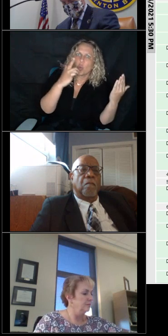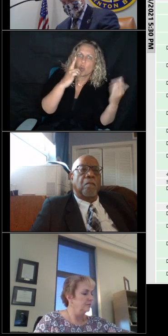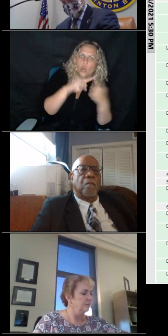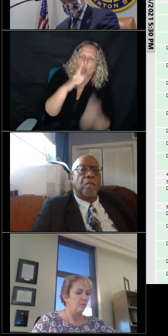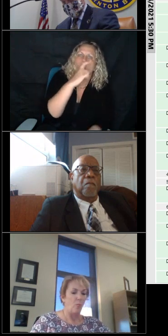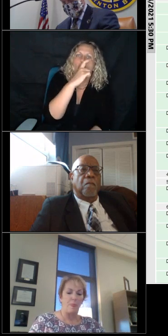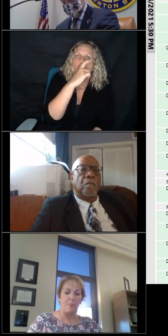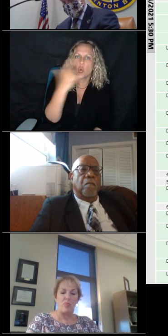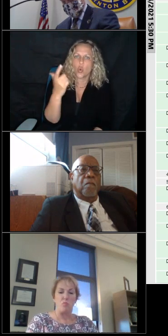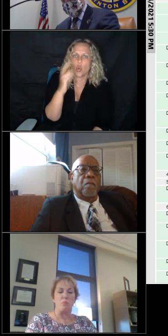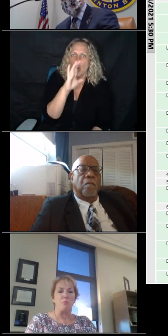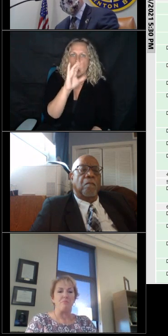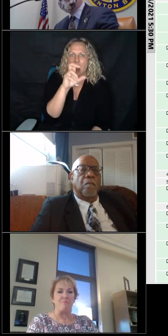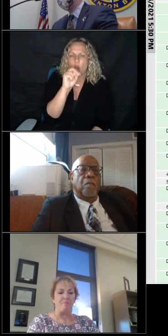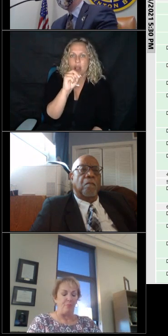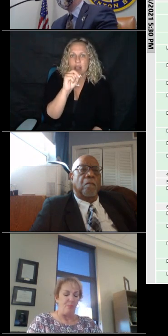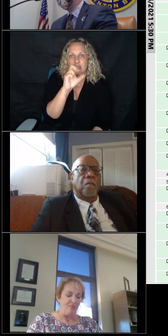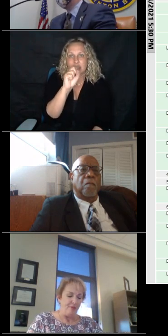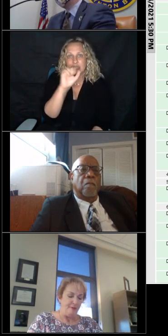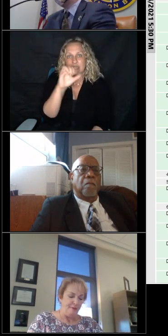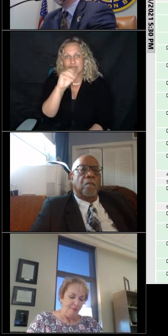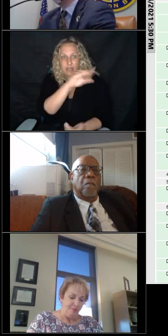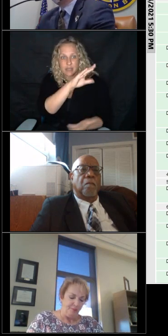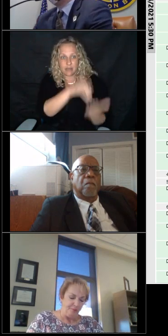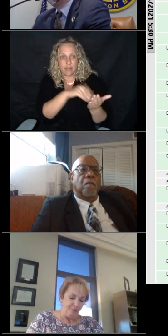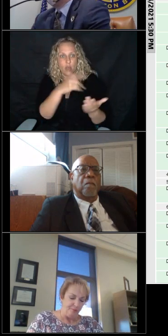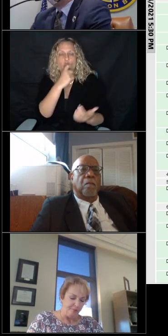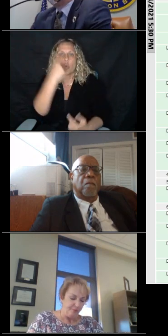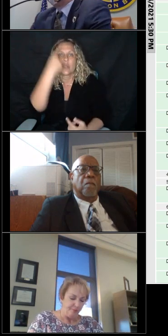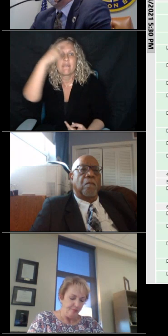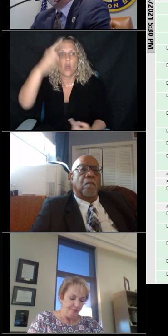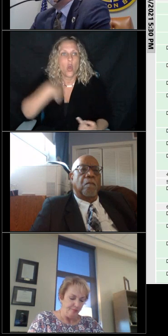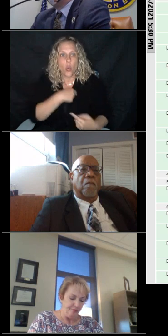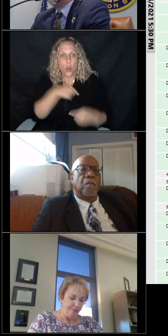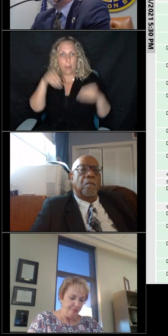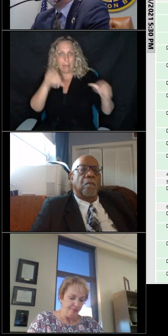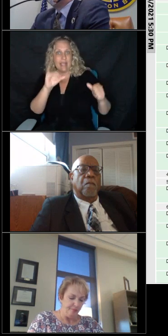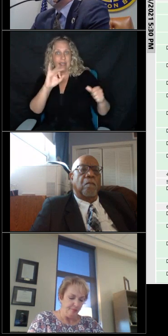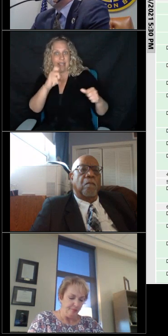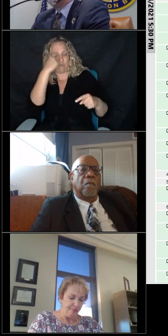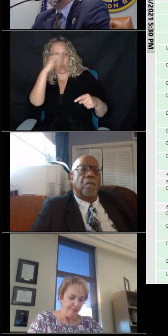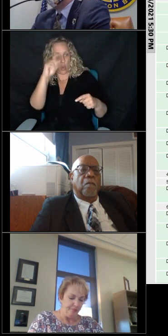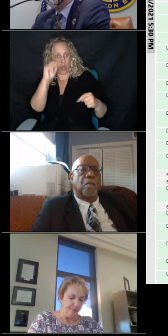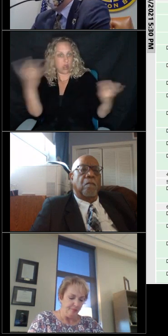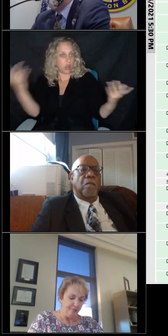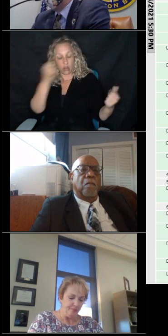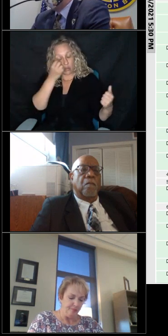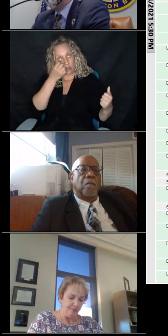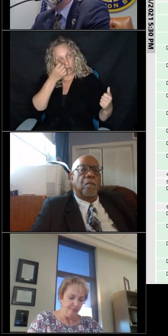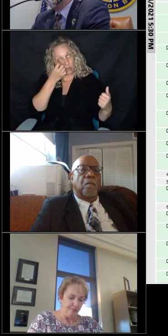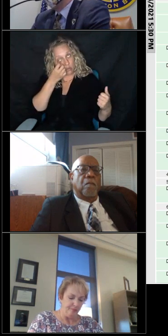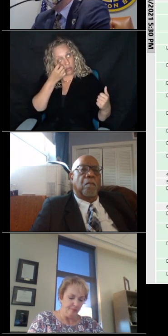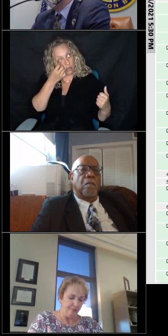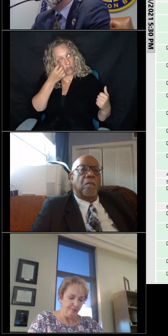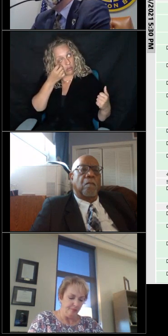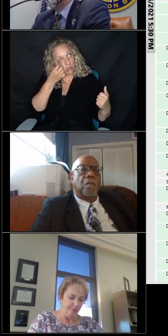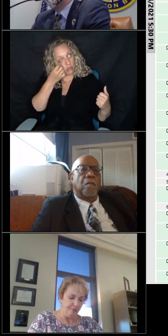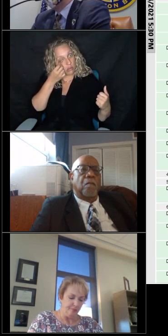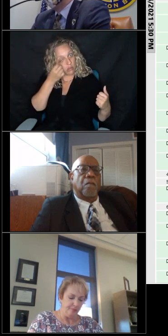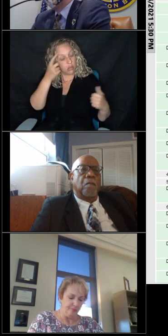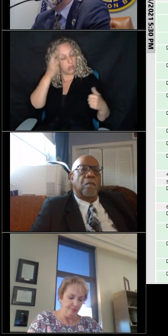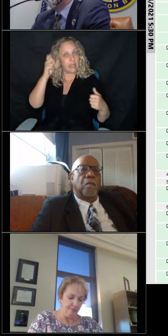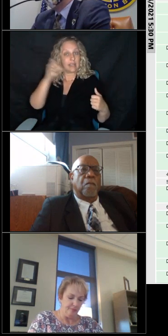is the Carolyn Sims Center for, Mayor? Like, who is it for? Like, we paying taxes for it. If it ain't doing so good, you should close